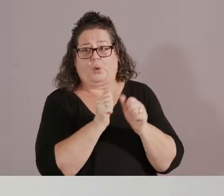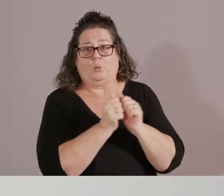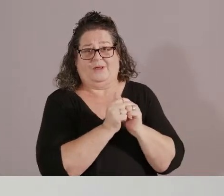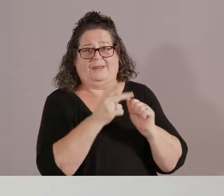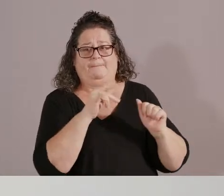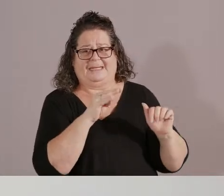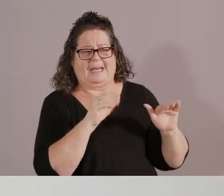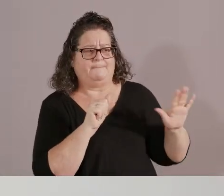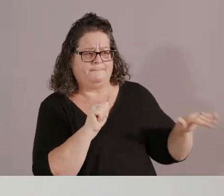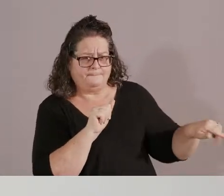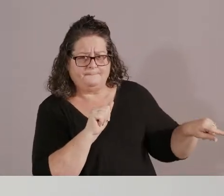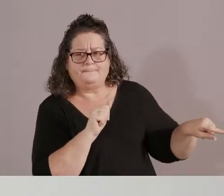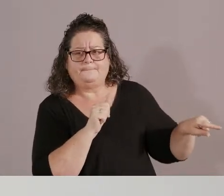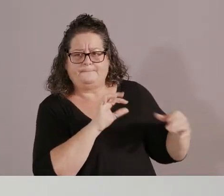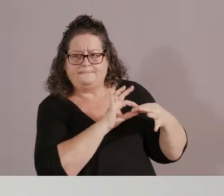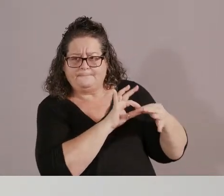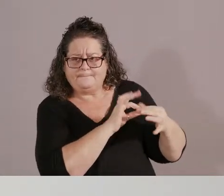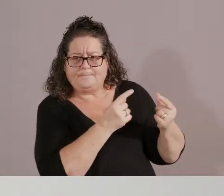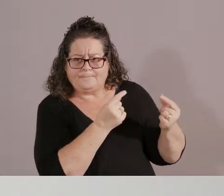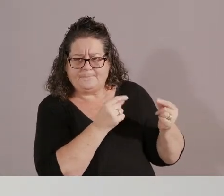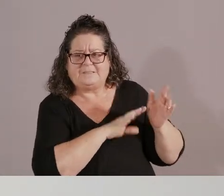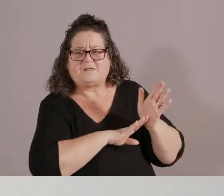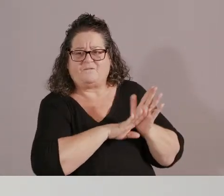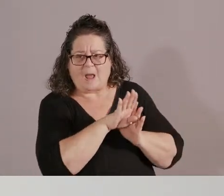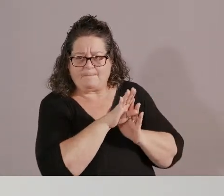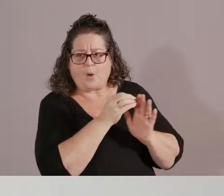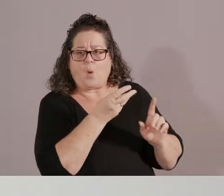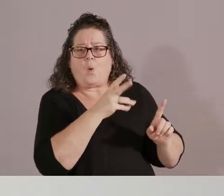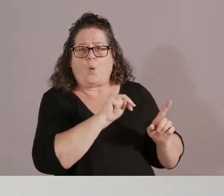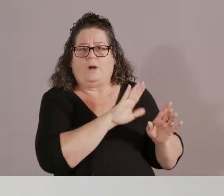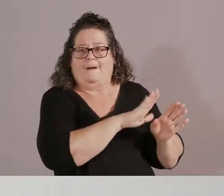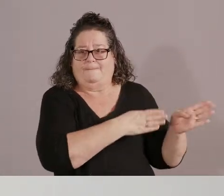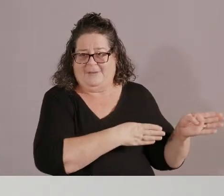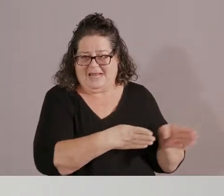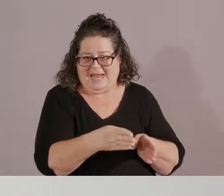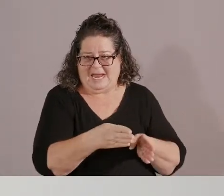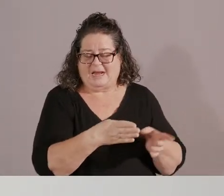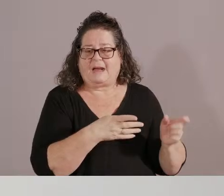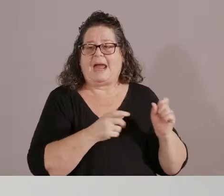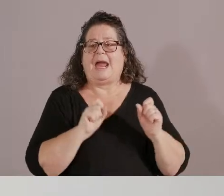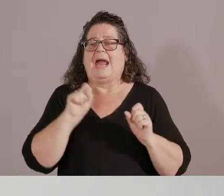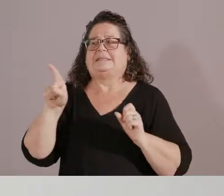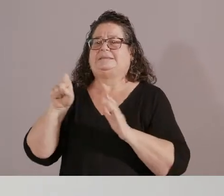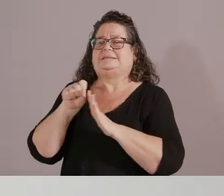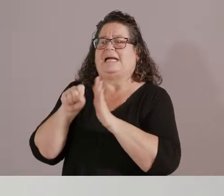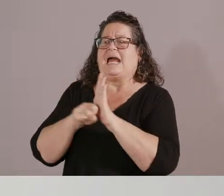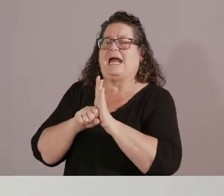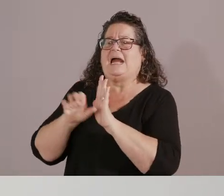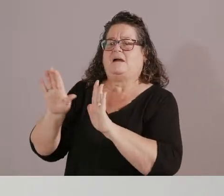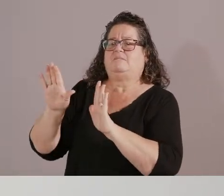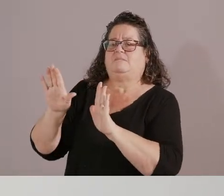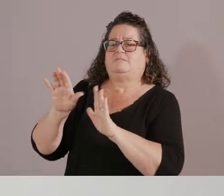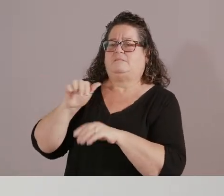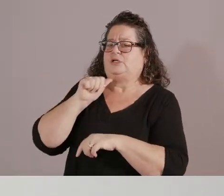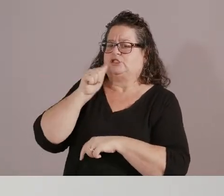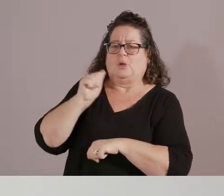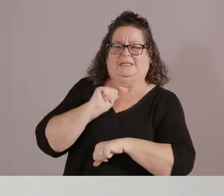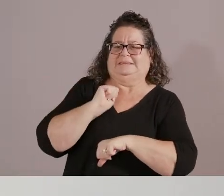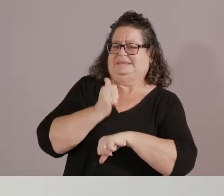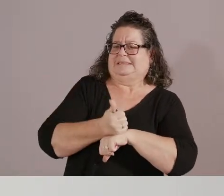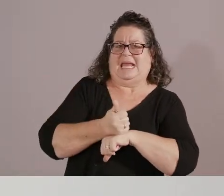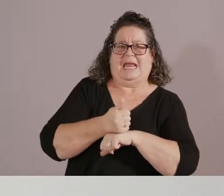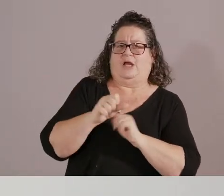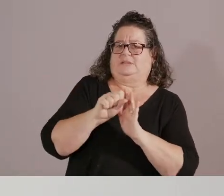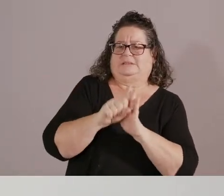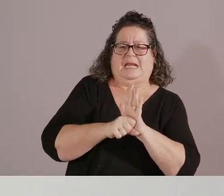asked the state not to set up a state-run pod in Pima County. They are adding a couple of pods as well as extending hours. However,